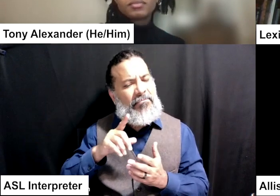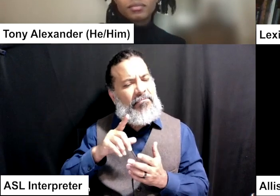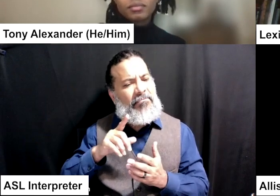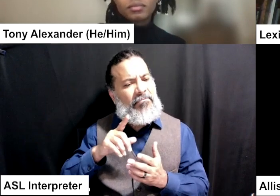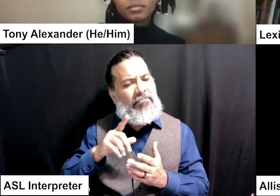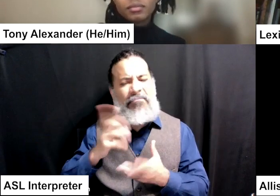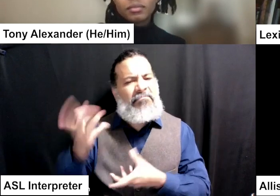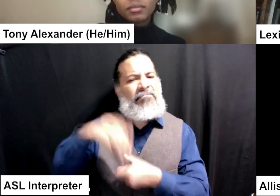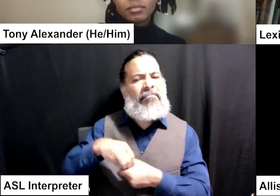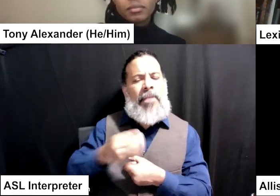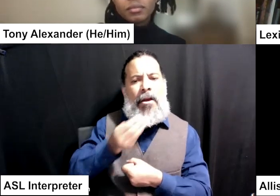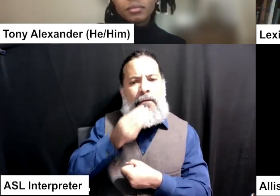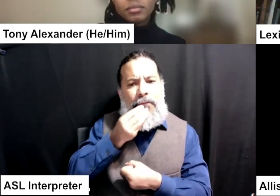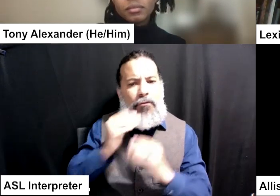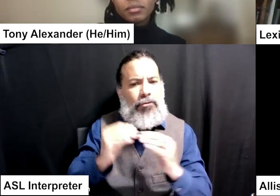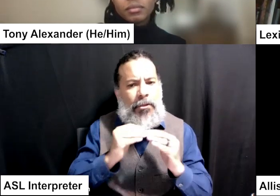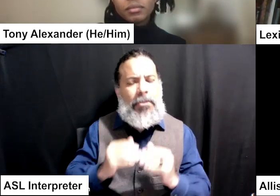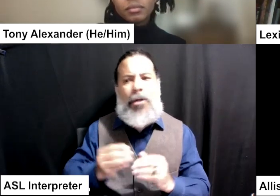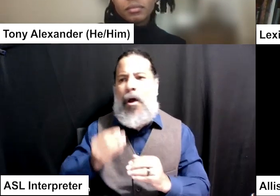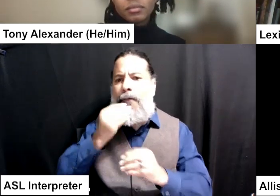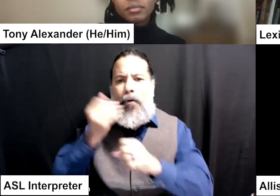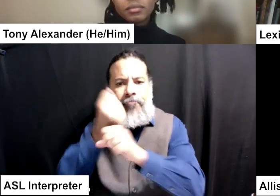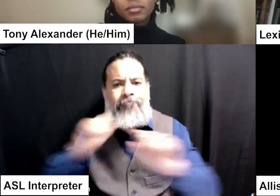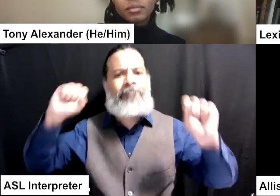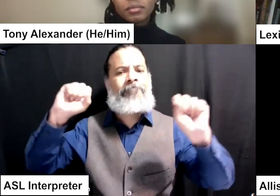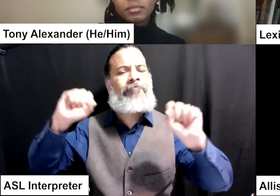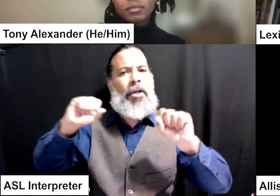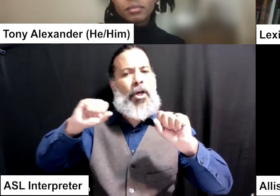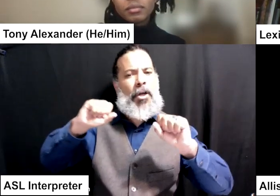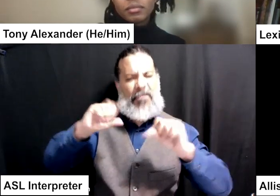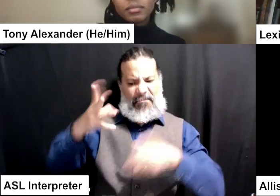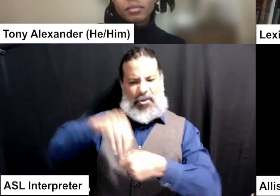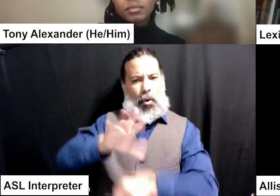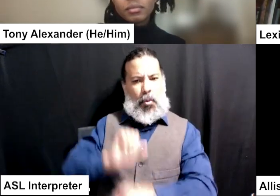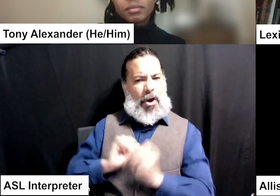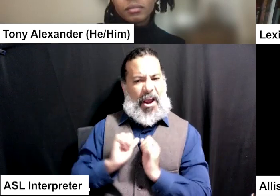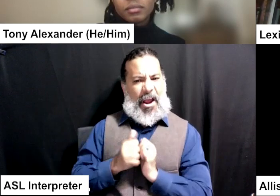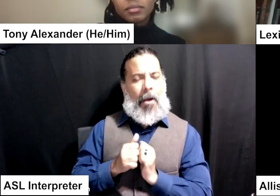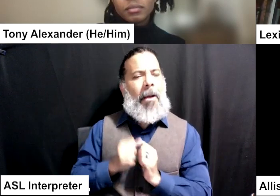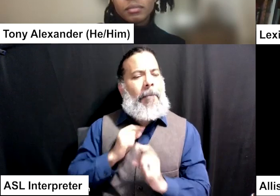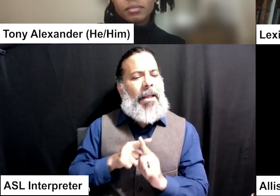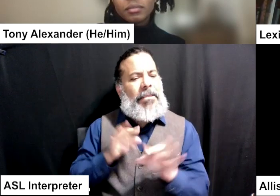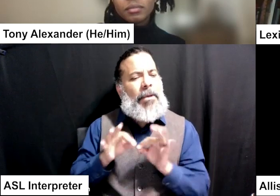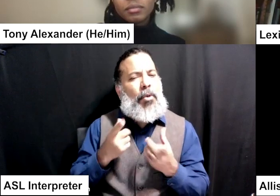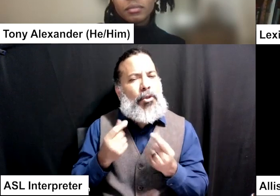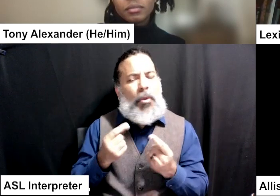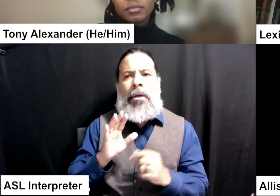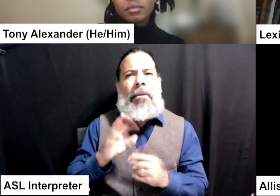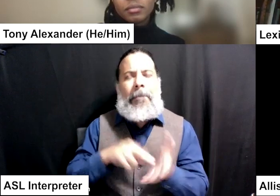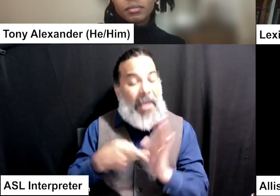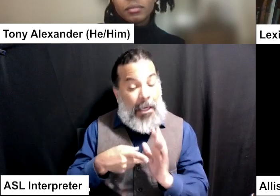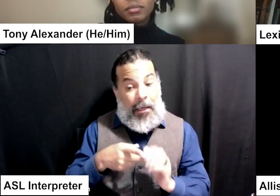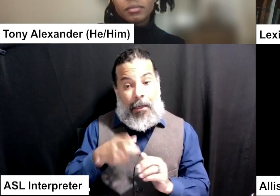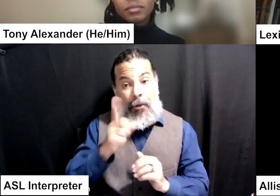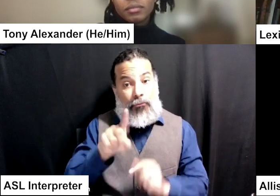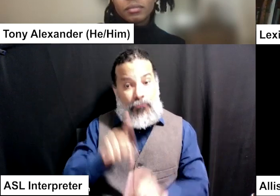food justice or food sovereignty into what you do? And also tell me what it is that you do. Like, what is, when you go